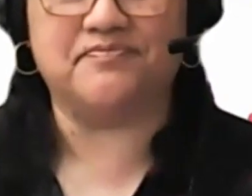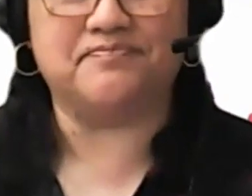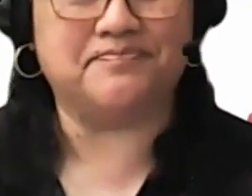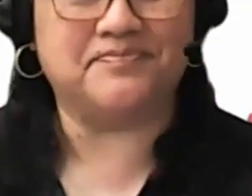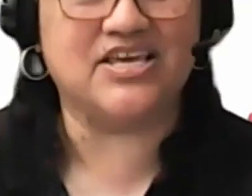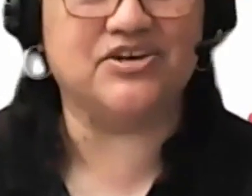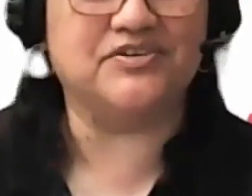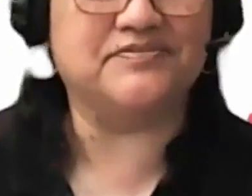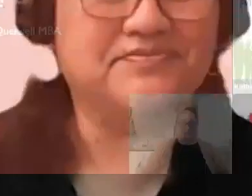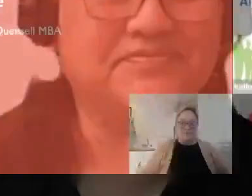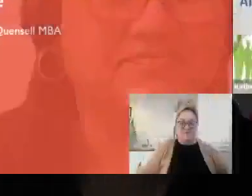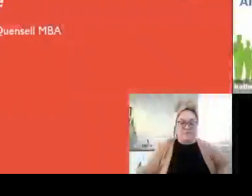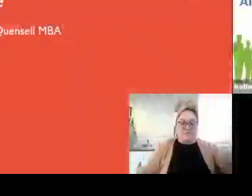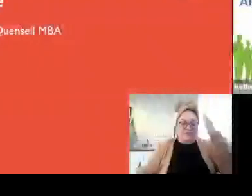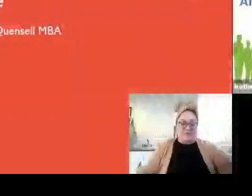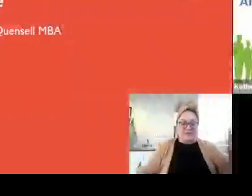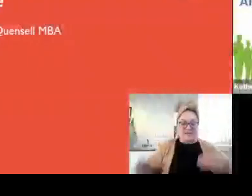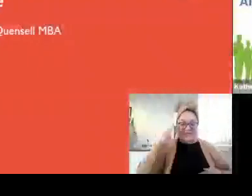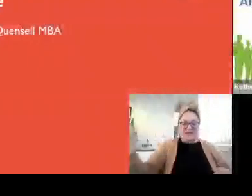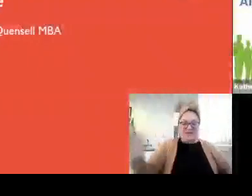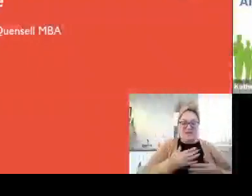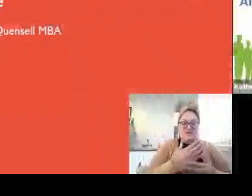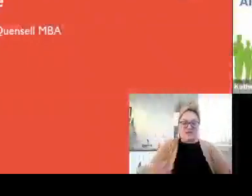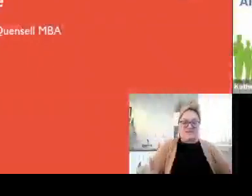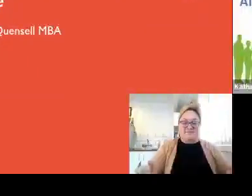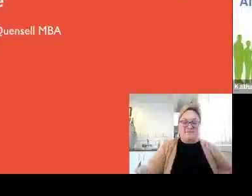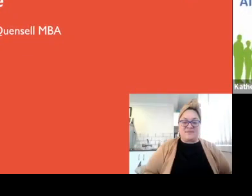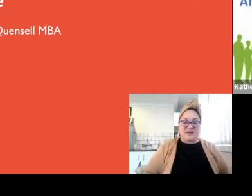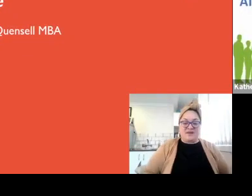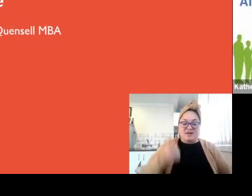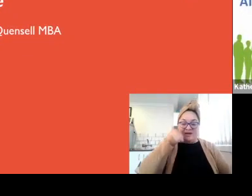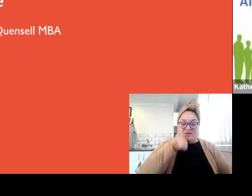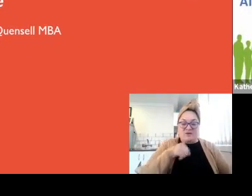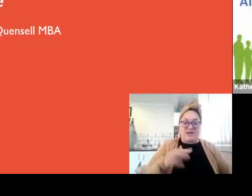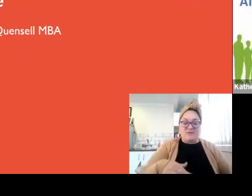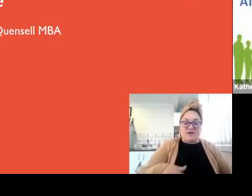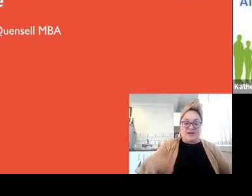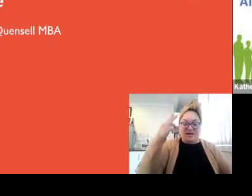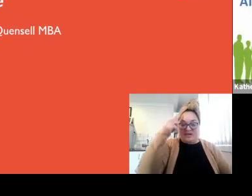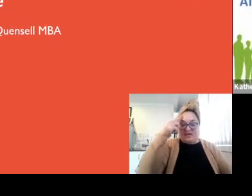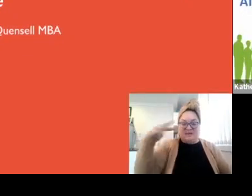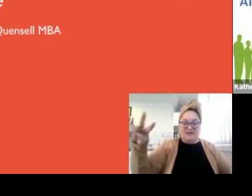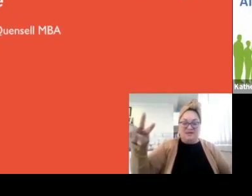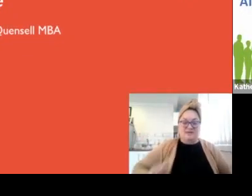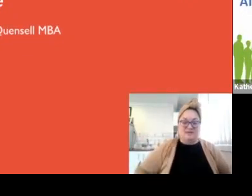from her. Thank you. Tēnā tātou katoa. Ko